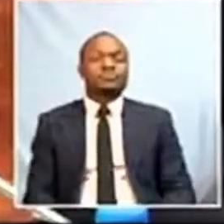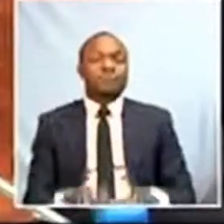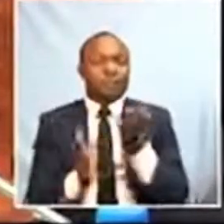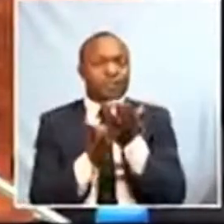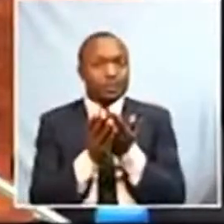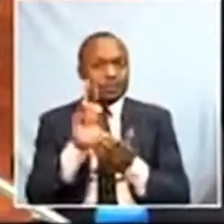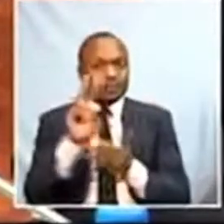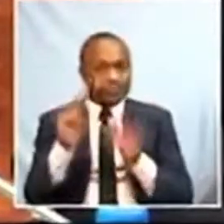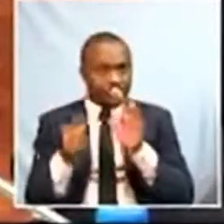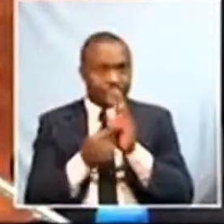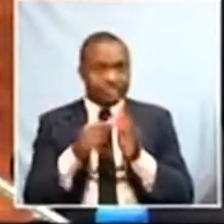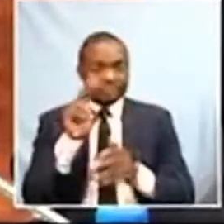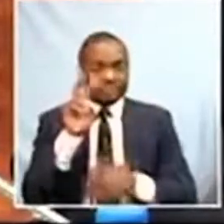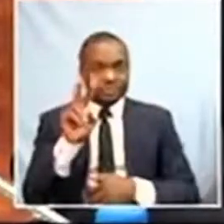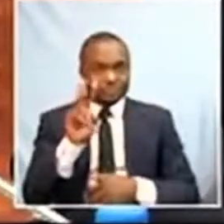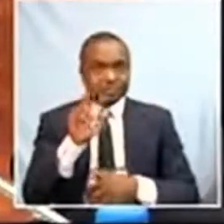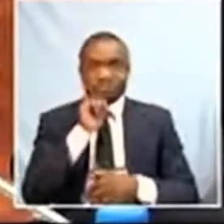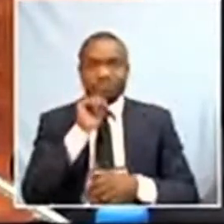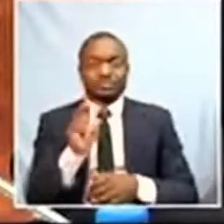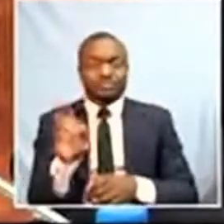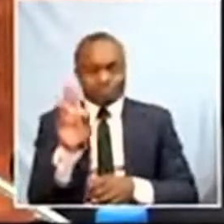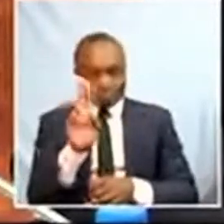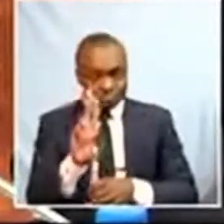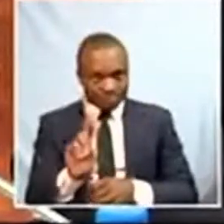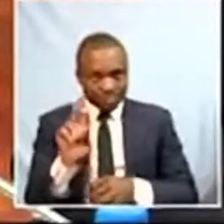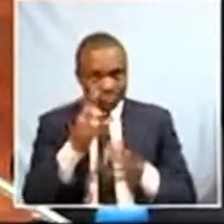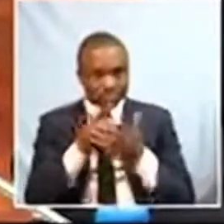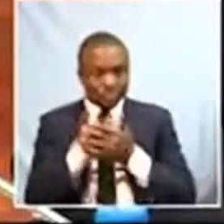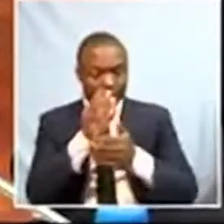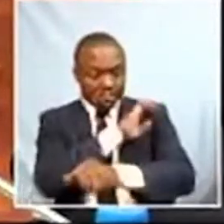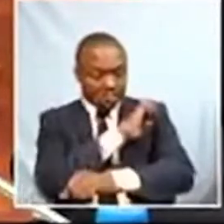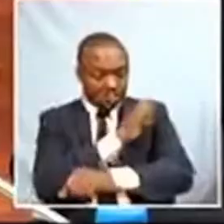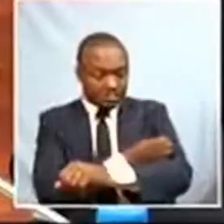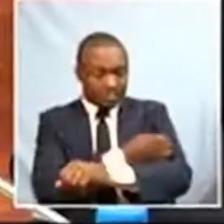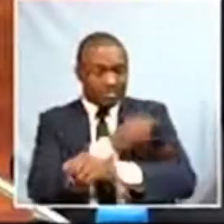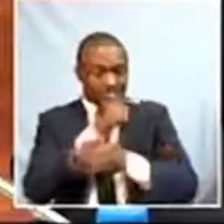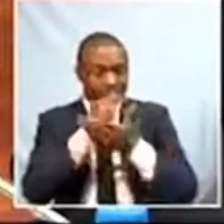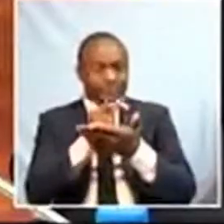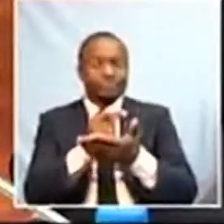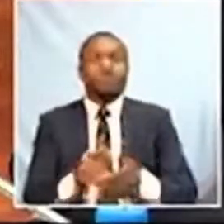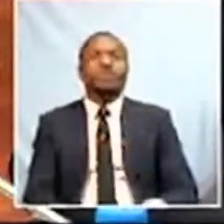Appendix 2.2, Unspent Funds, Empowerment Grants.